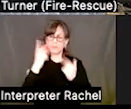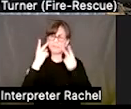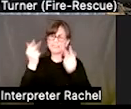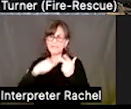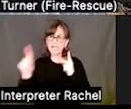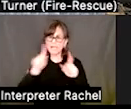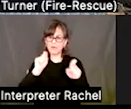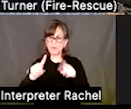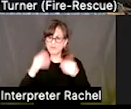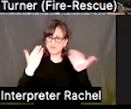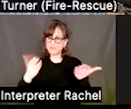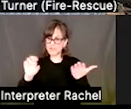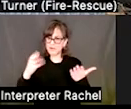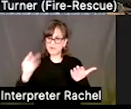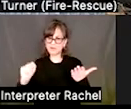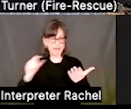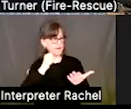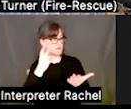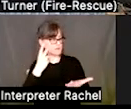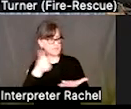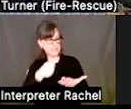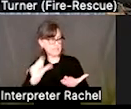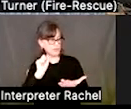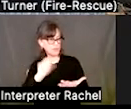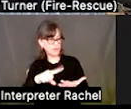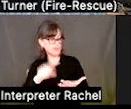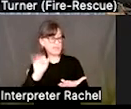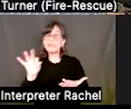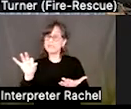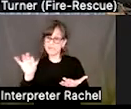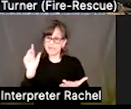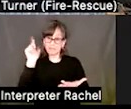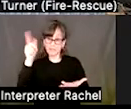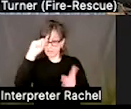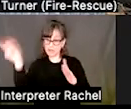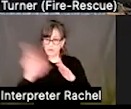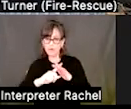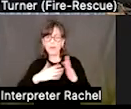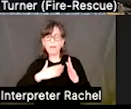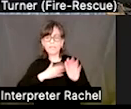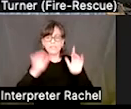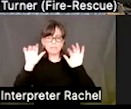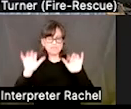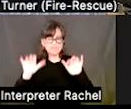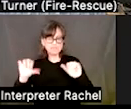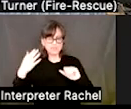in the chat? No, I don't see any questions. But if you do have questions, please do put them in the chat and we